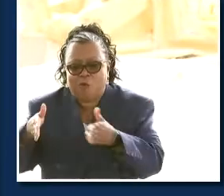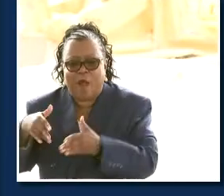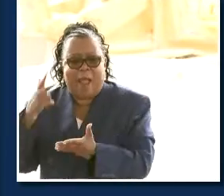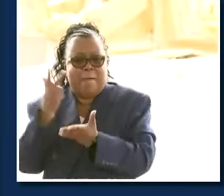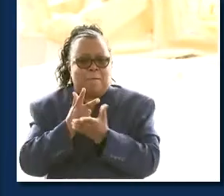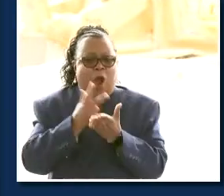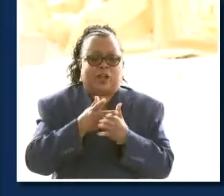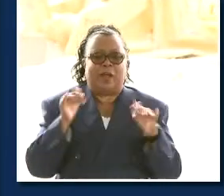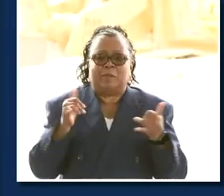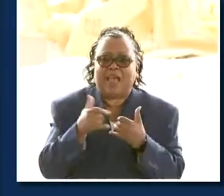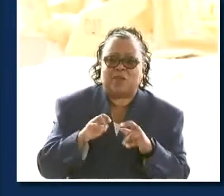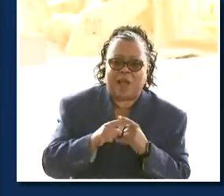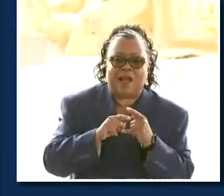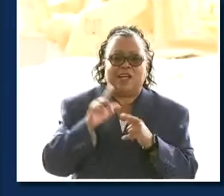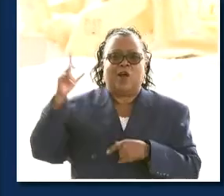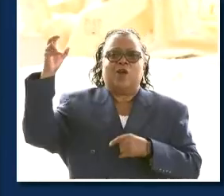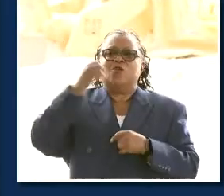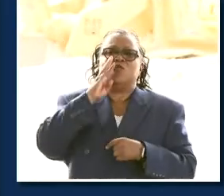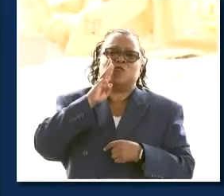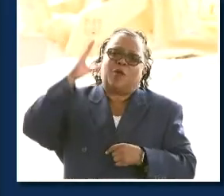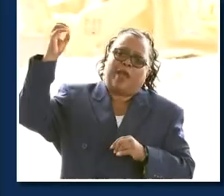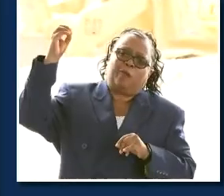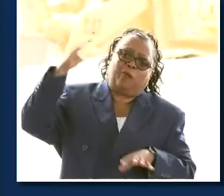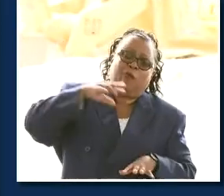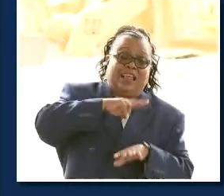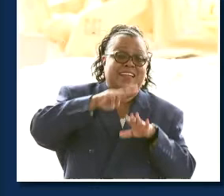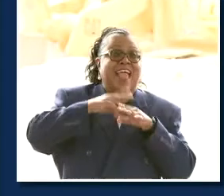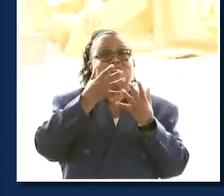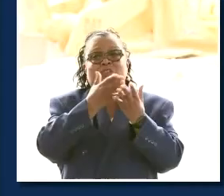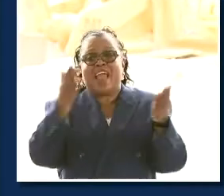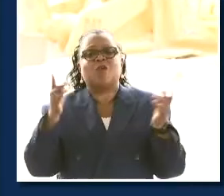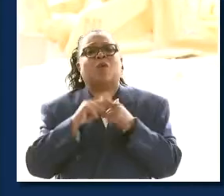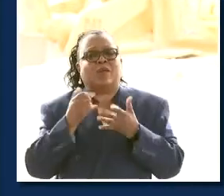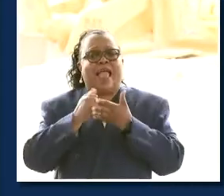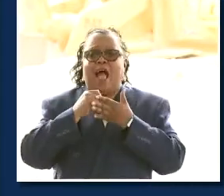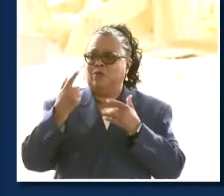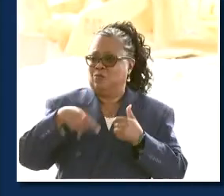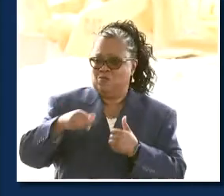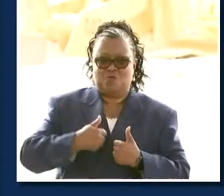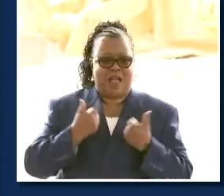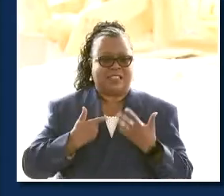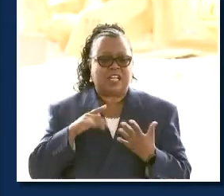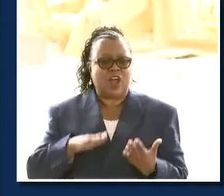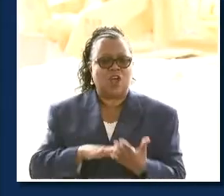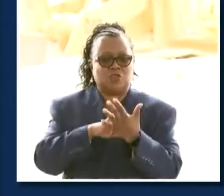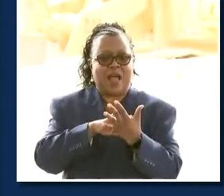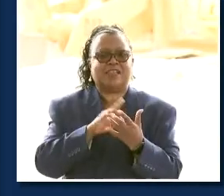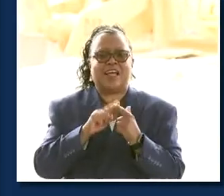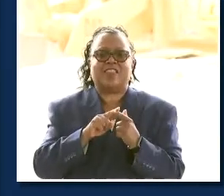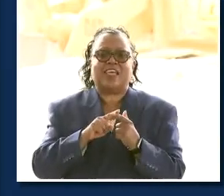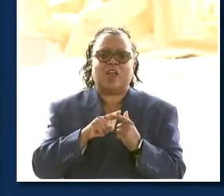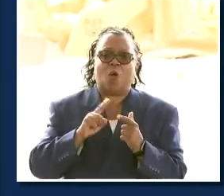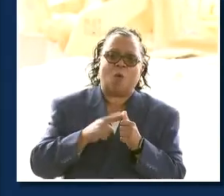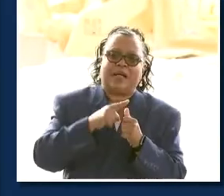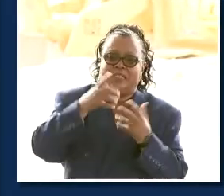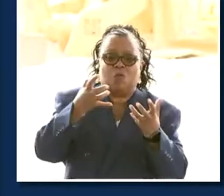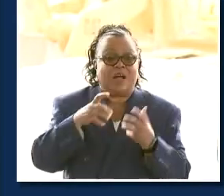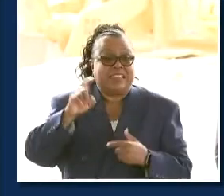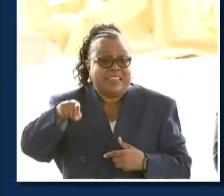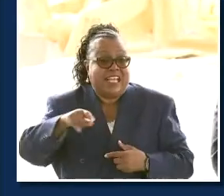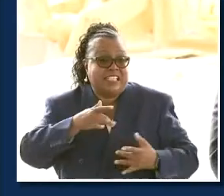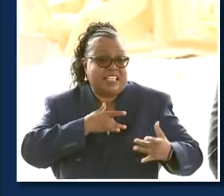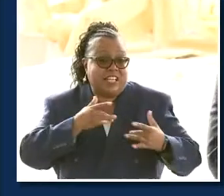parking, playground, spray pool, and a natural area, which will help residents address the wants and needs and